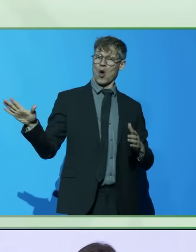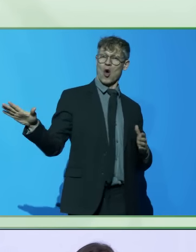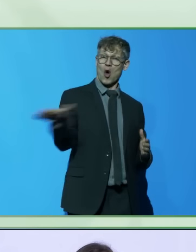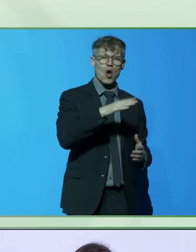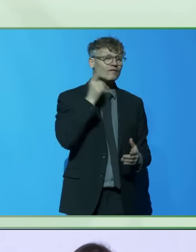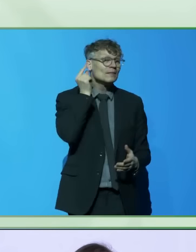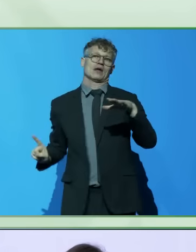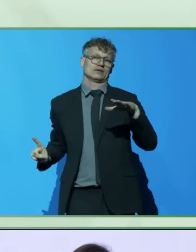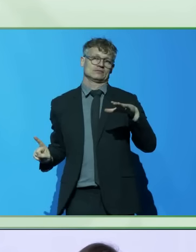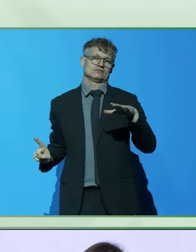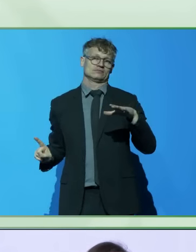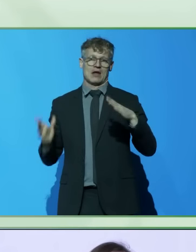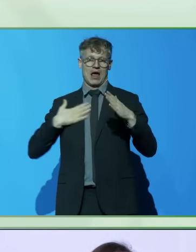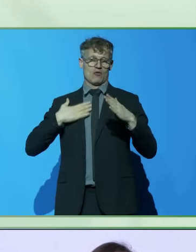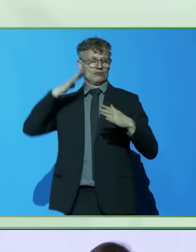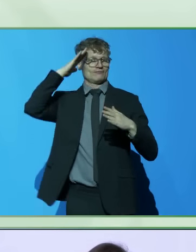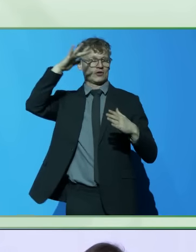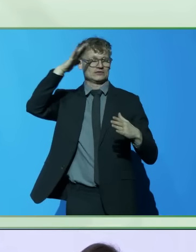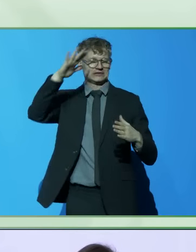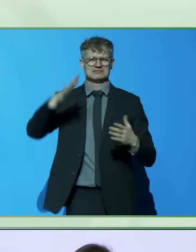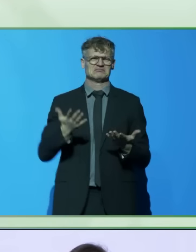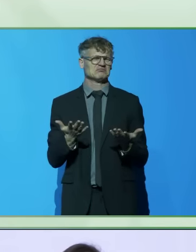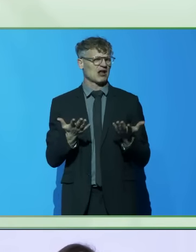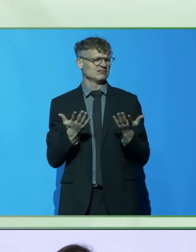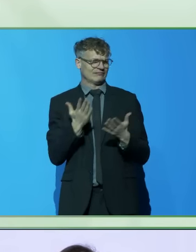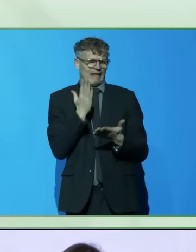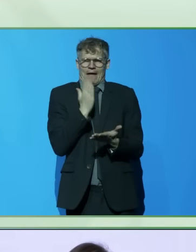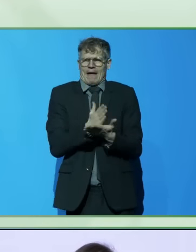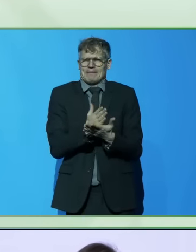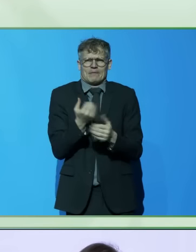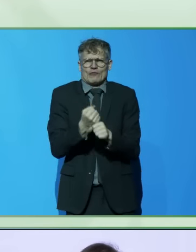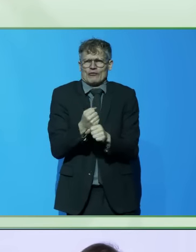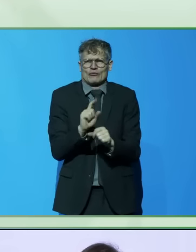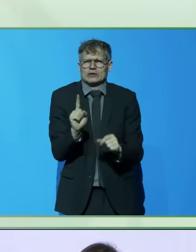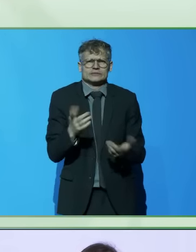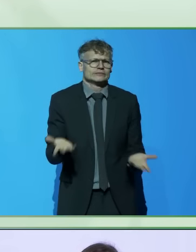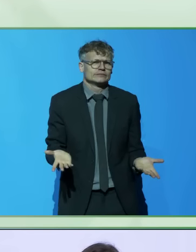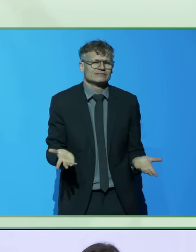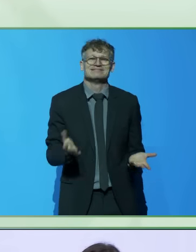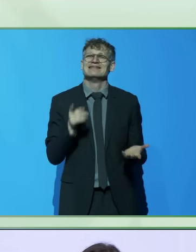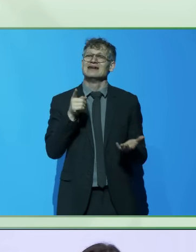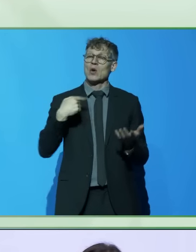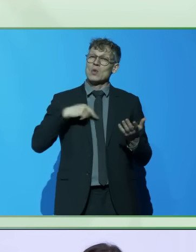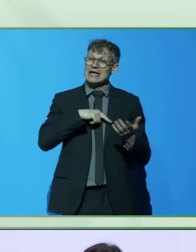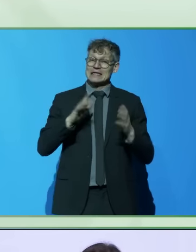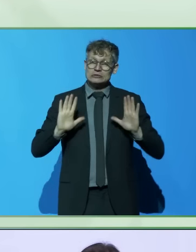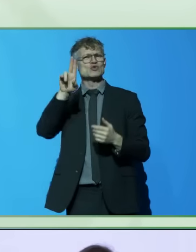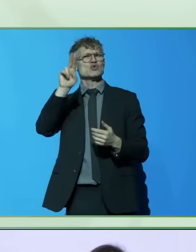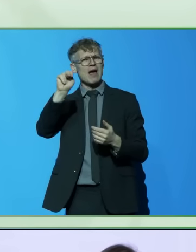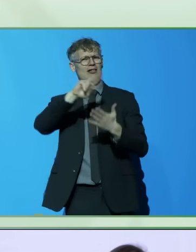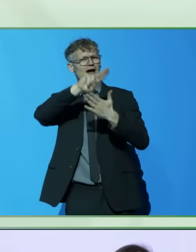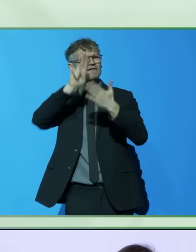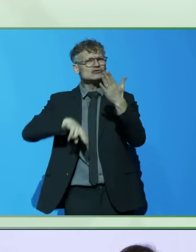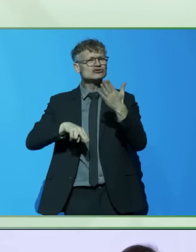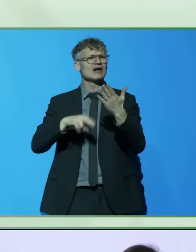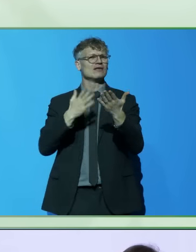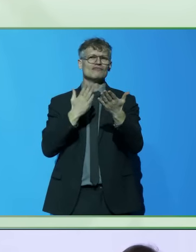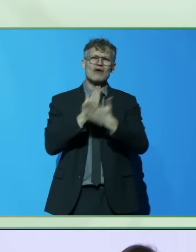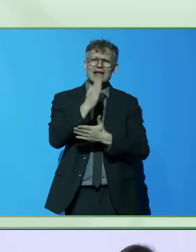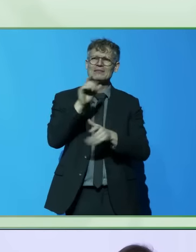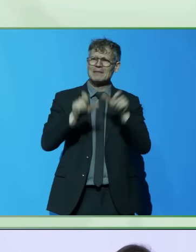team, and we drive system change to create the conditions for disabled people to be successful, have the right to